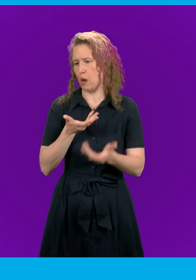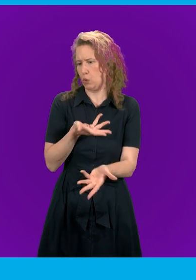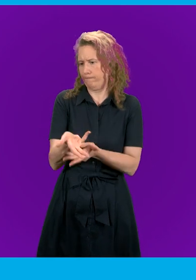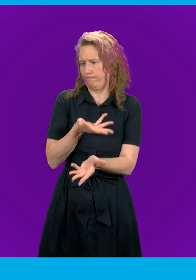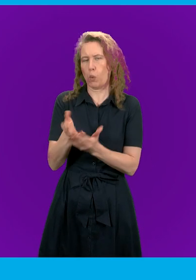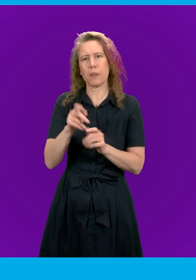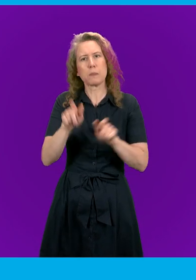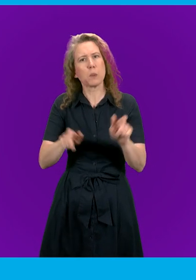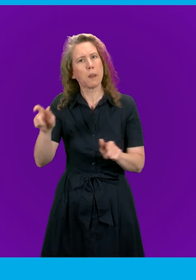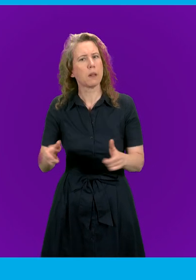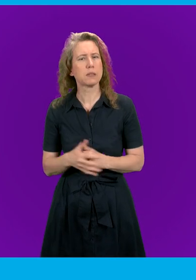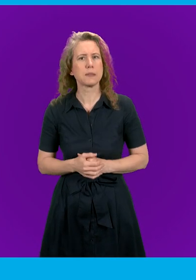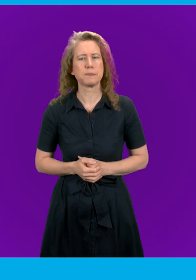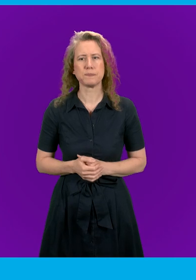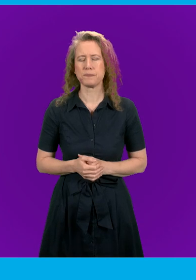with pupils as well.